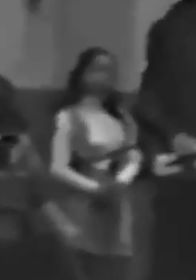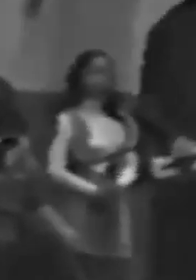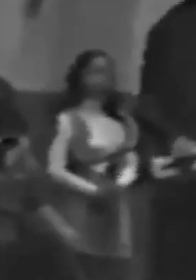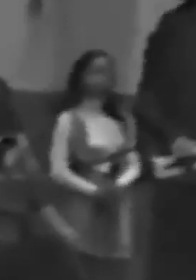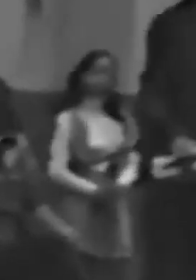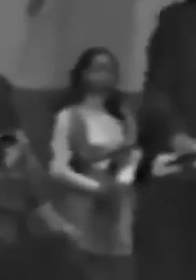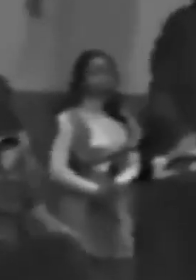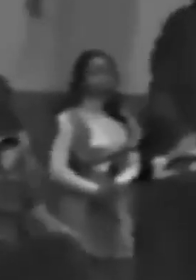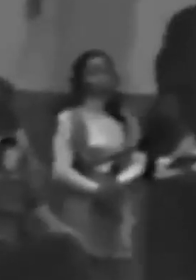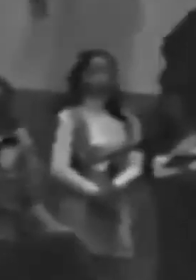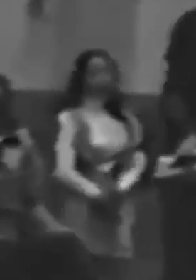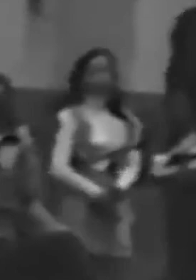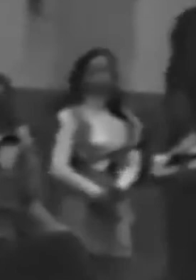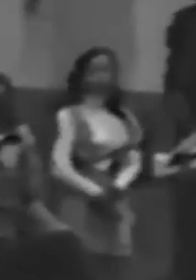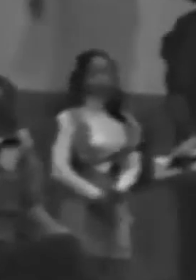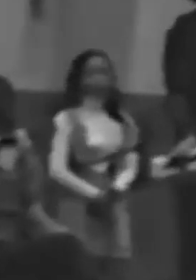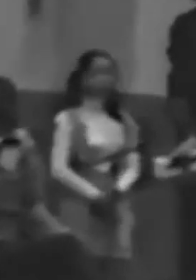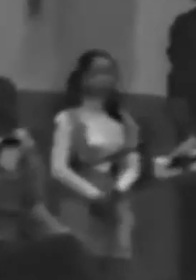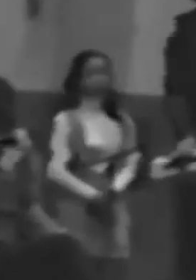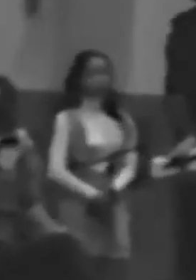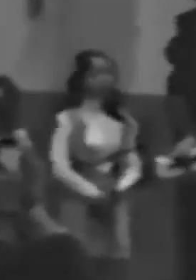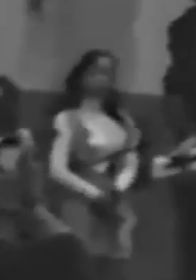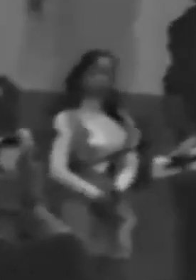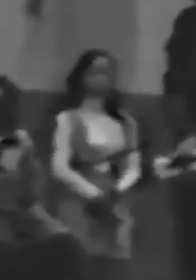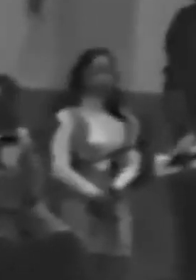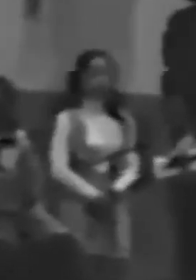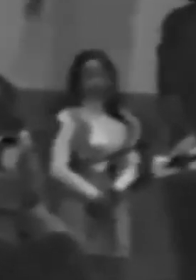slate. And we know what Hanrahan is all about.